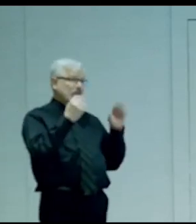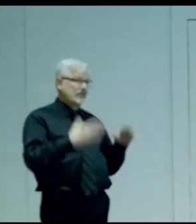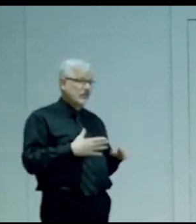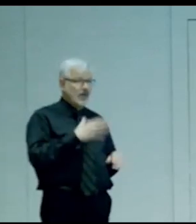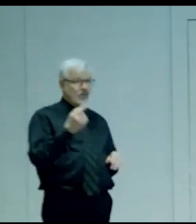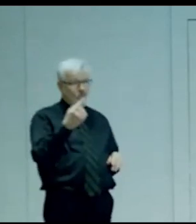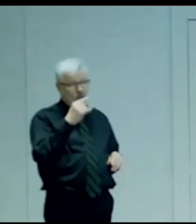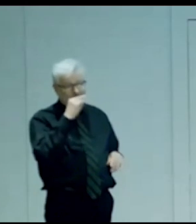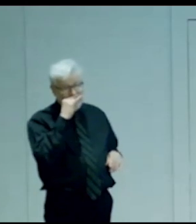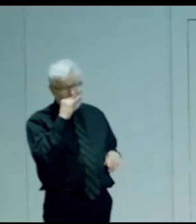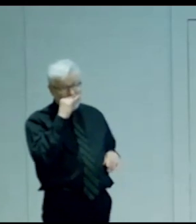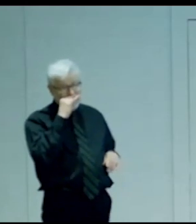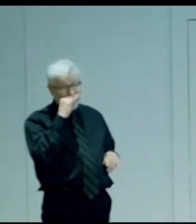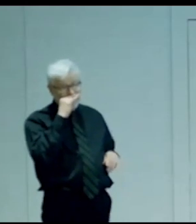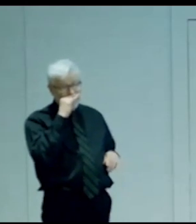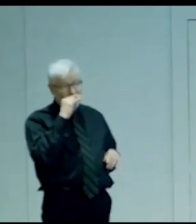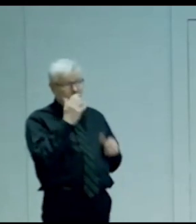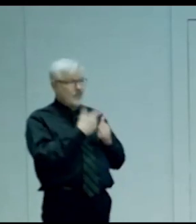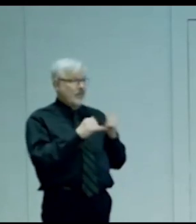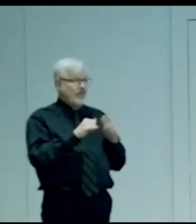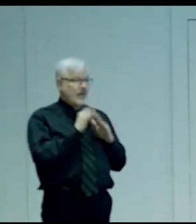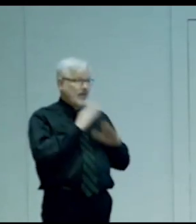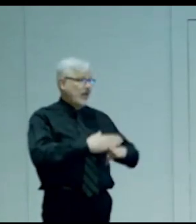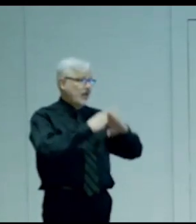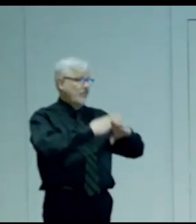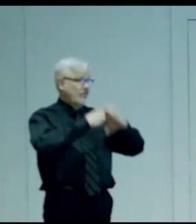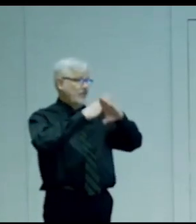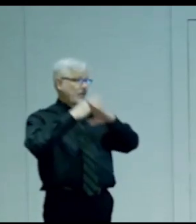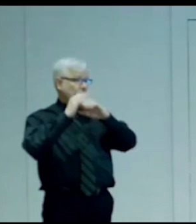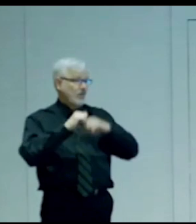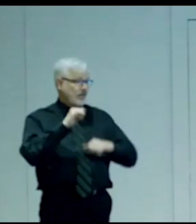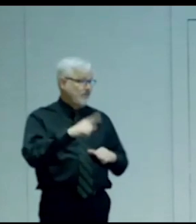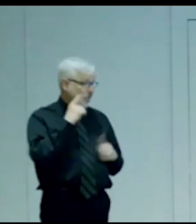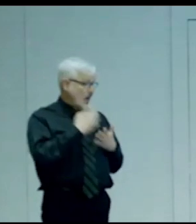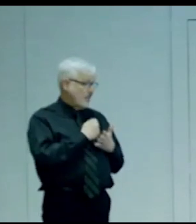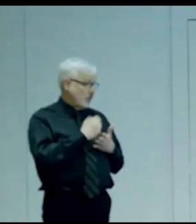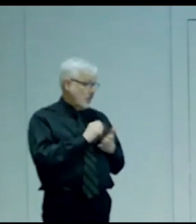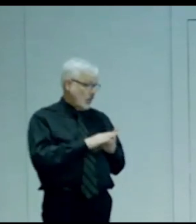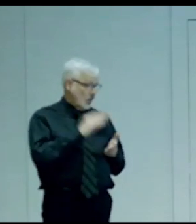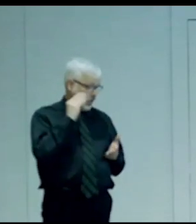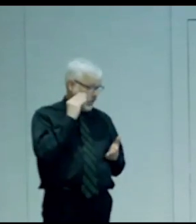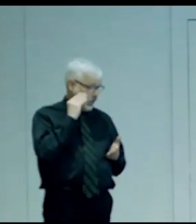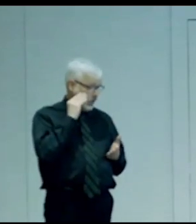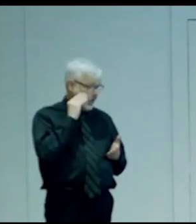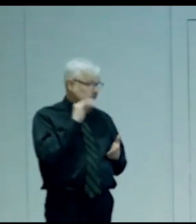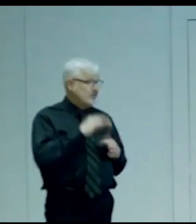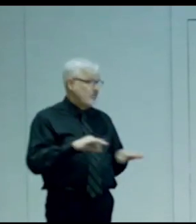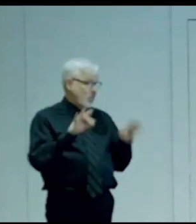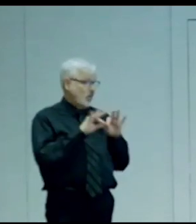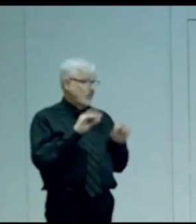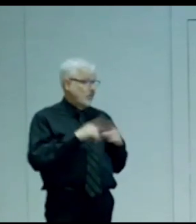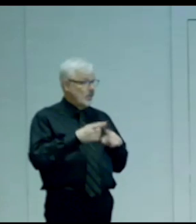kid, and all of the things that could interfere with that in terms of opportunity to learn is relevant to